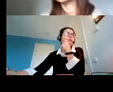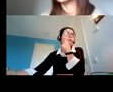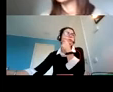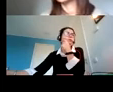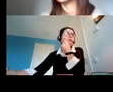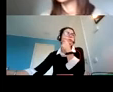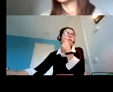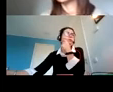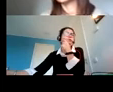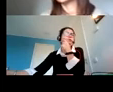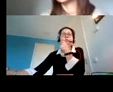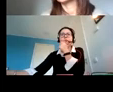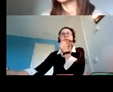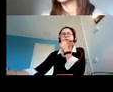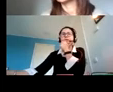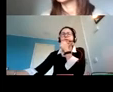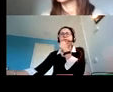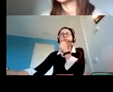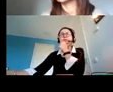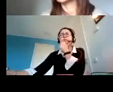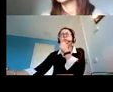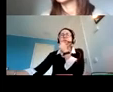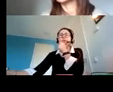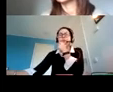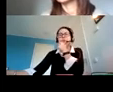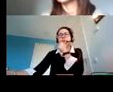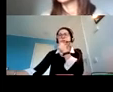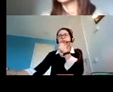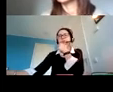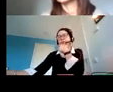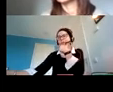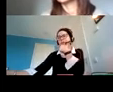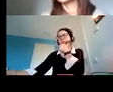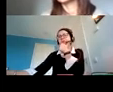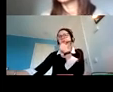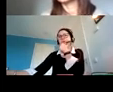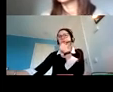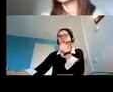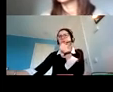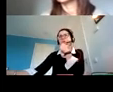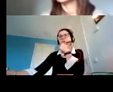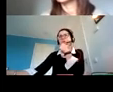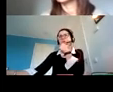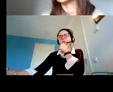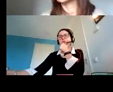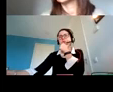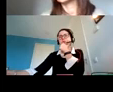developed throughout 2016, so more or less starting in January 2016, it has followed